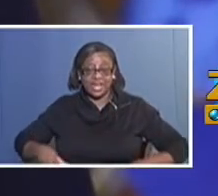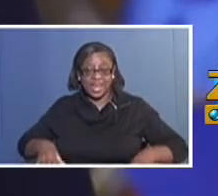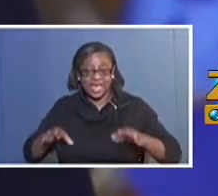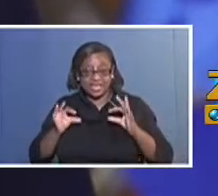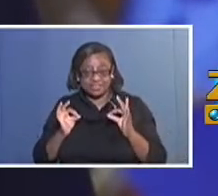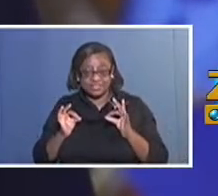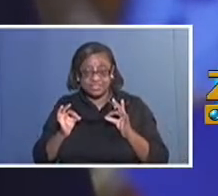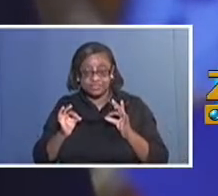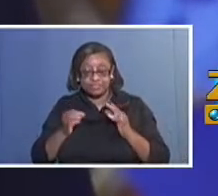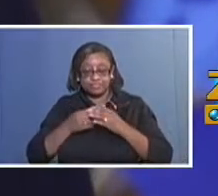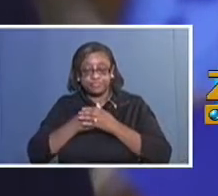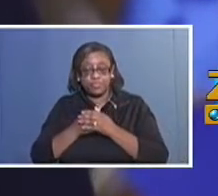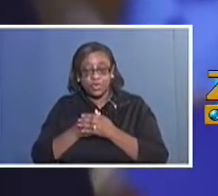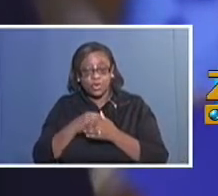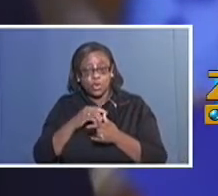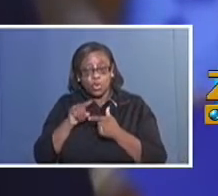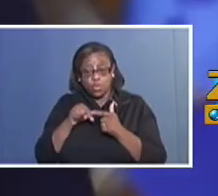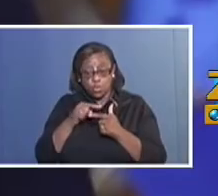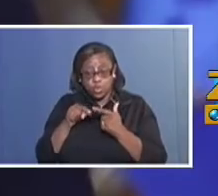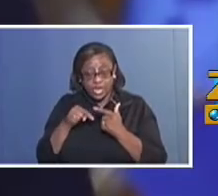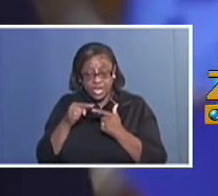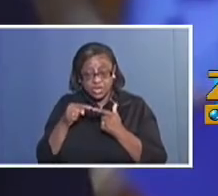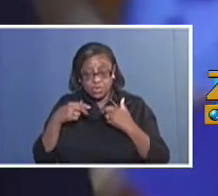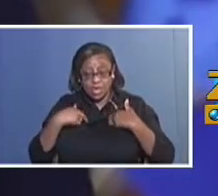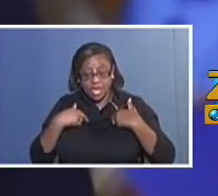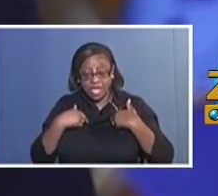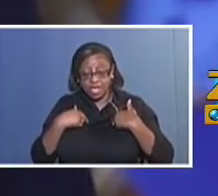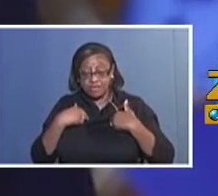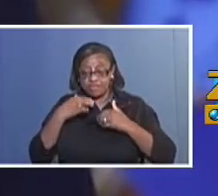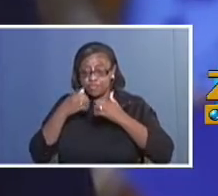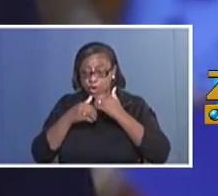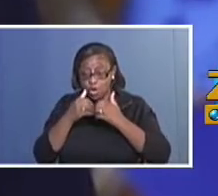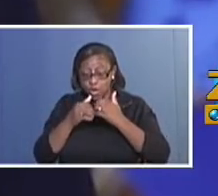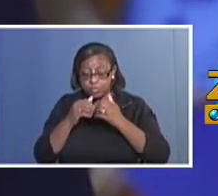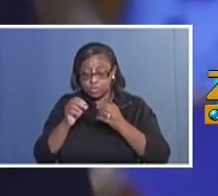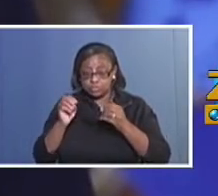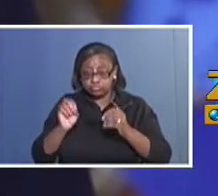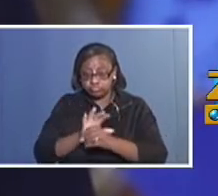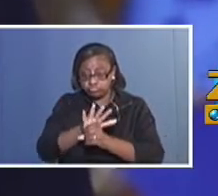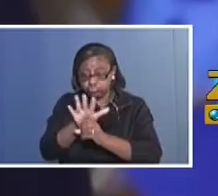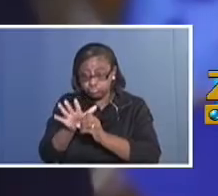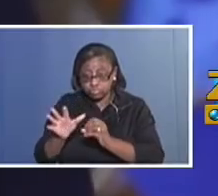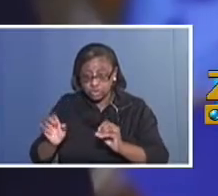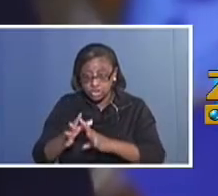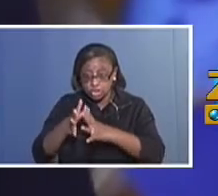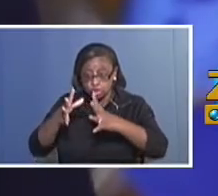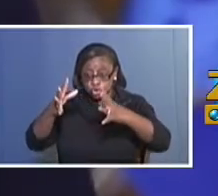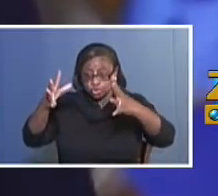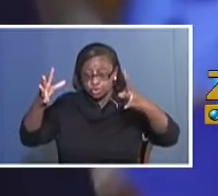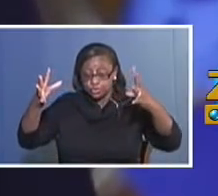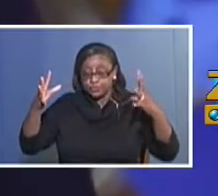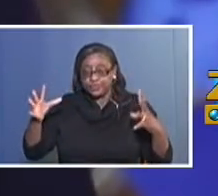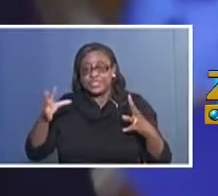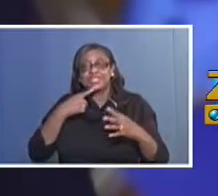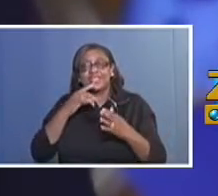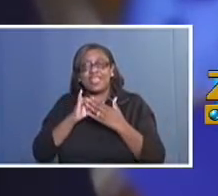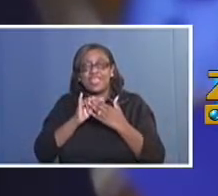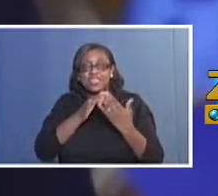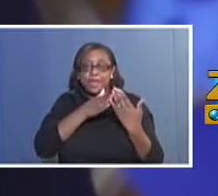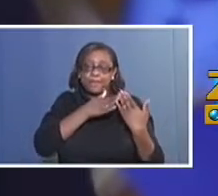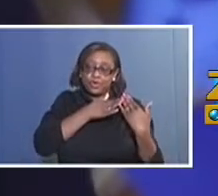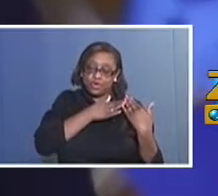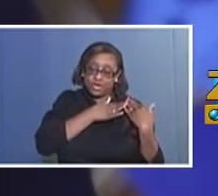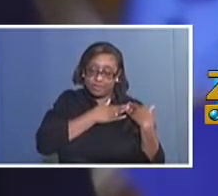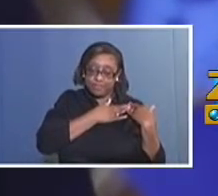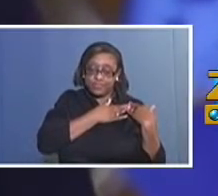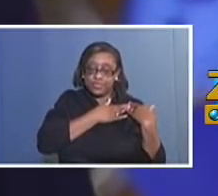When cases surge exponentially, as they have in the past few weeks, the burden falls